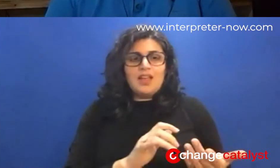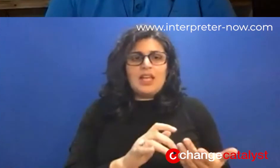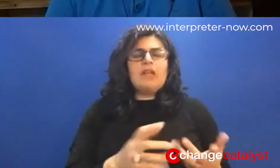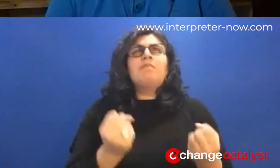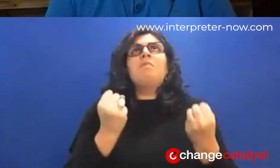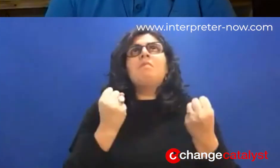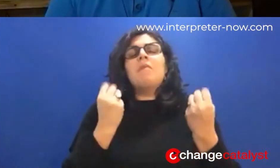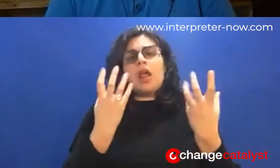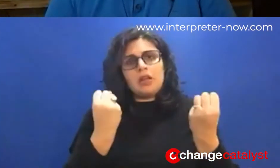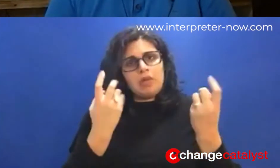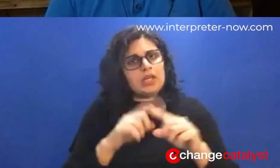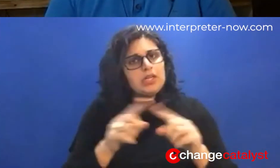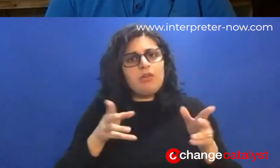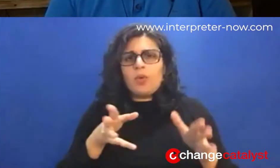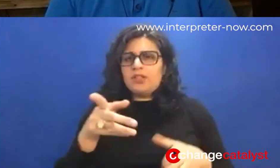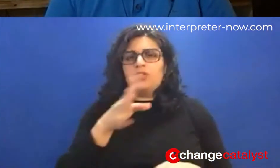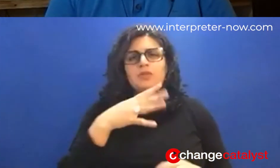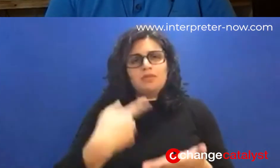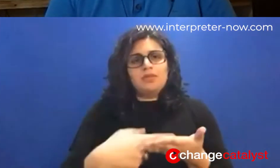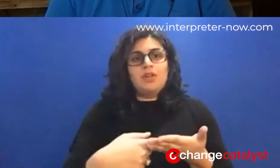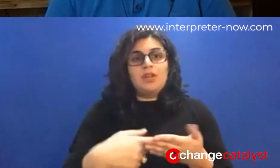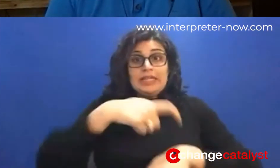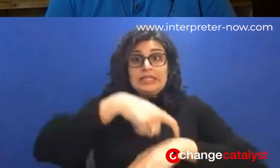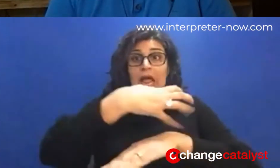different ways that you talked about. We're running